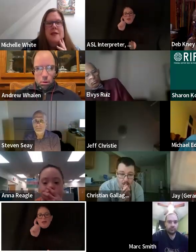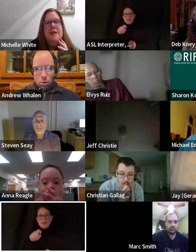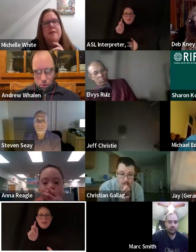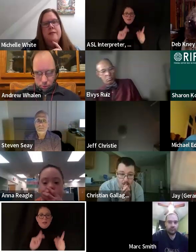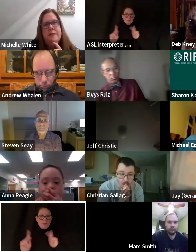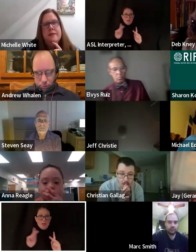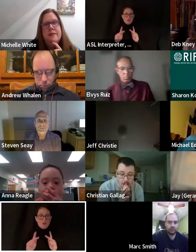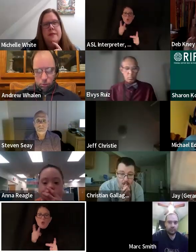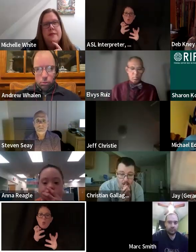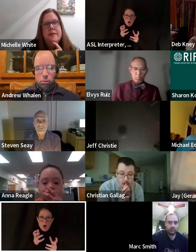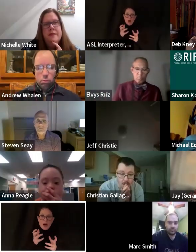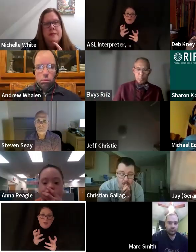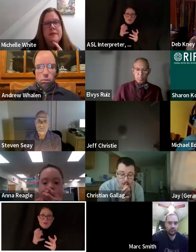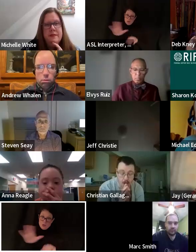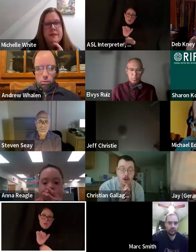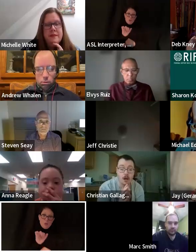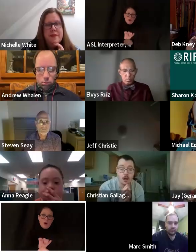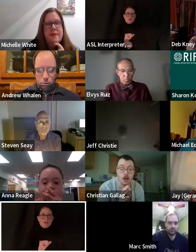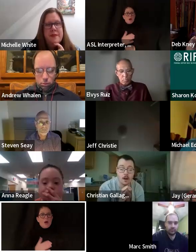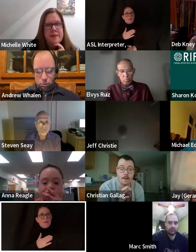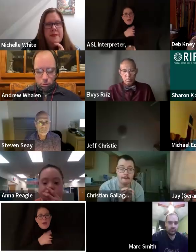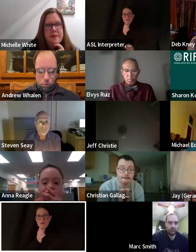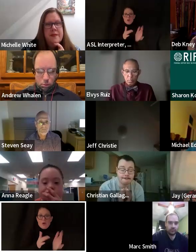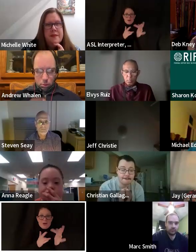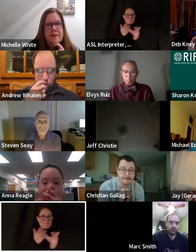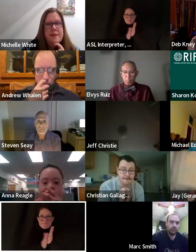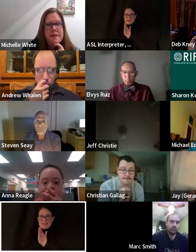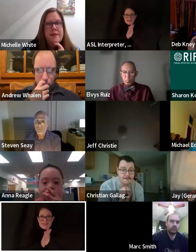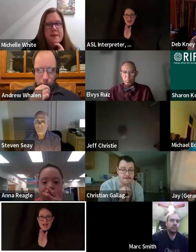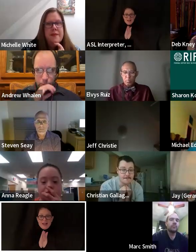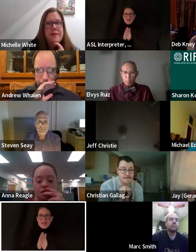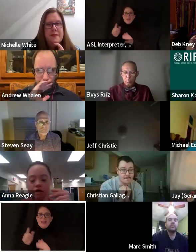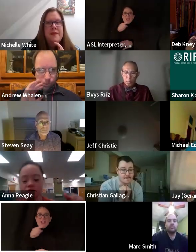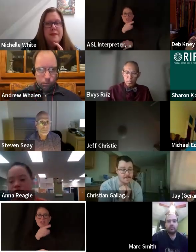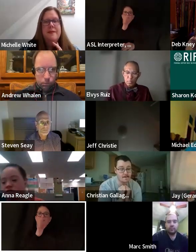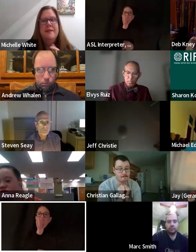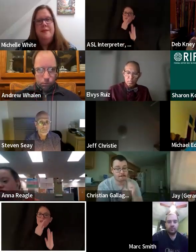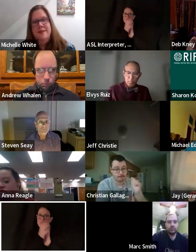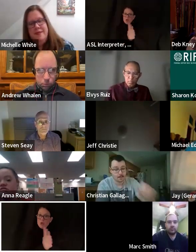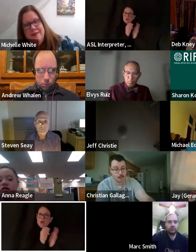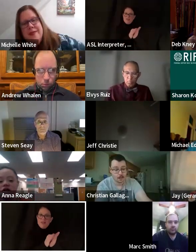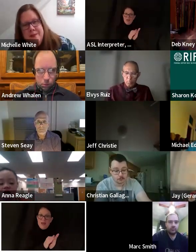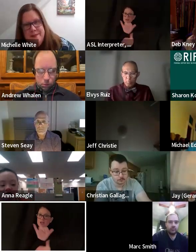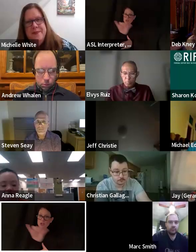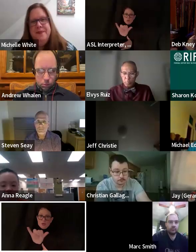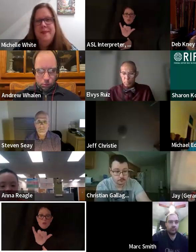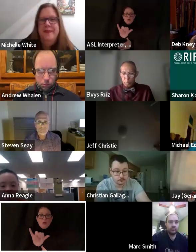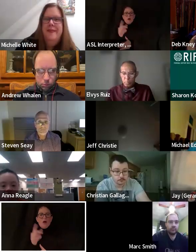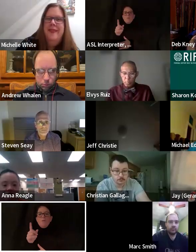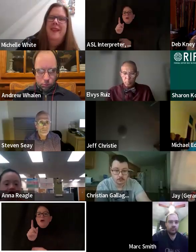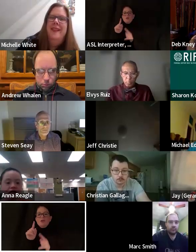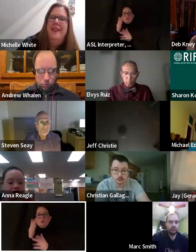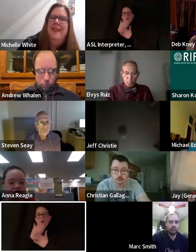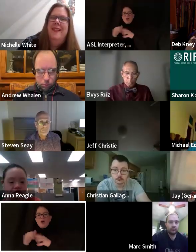people who do want to do this work. Yeah. So I'm glad that you are And asking she'd be because really good at it too, Jessica, yes, Heather, just so you know. It's just we're missing a